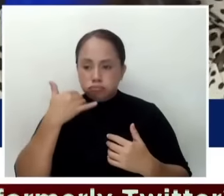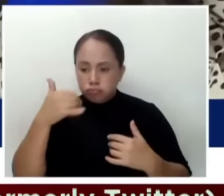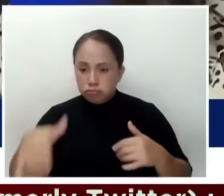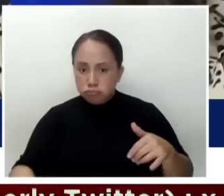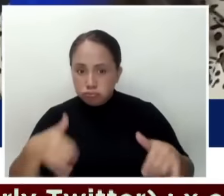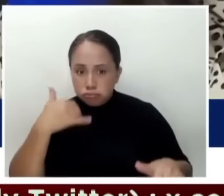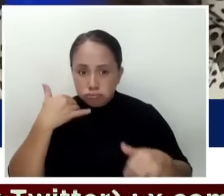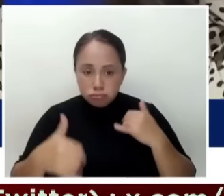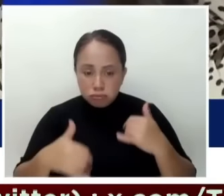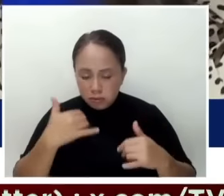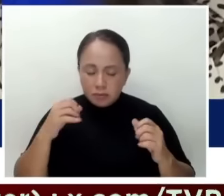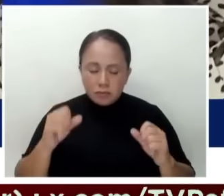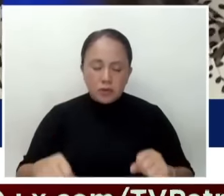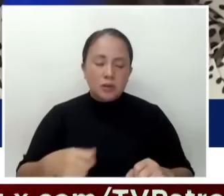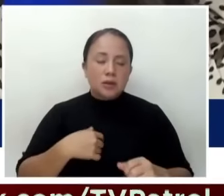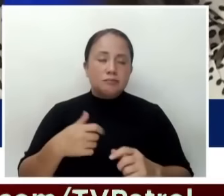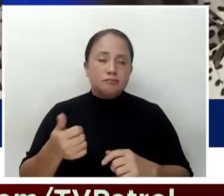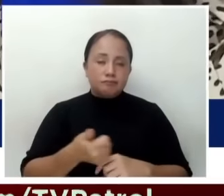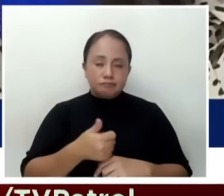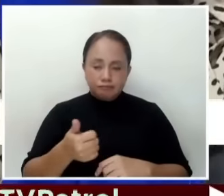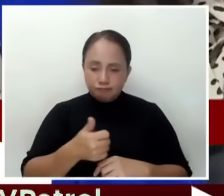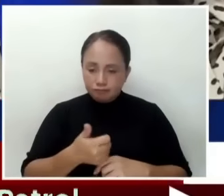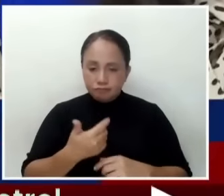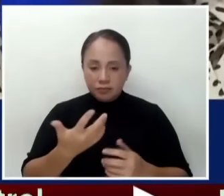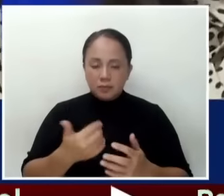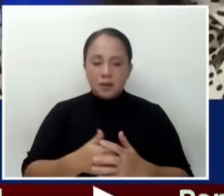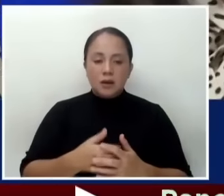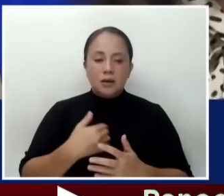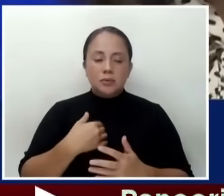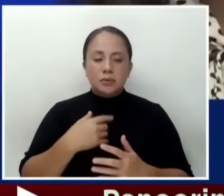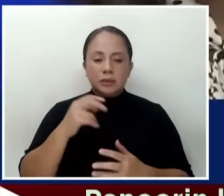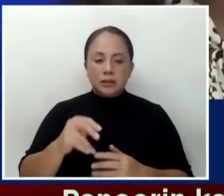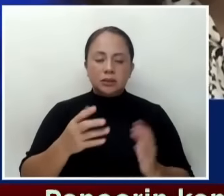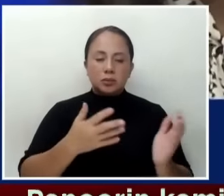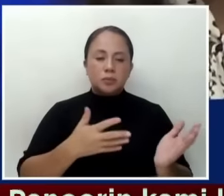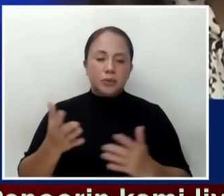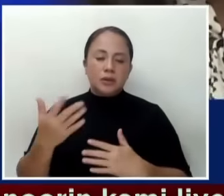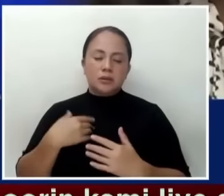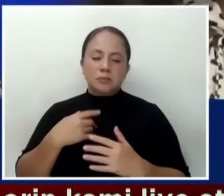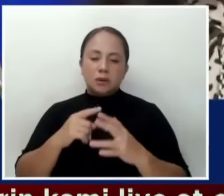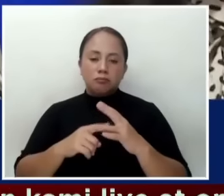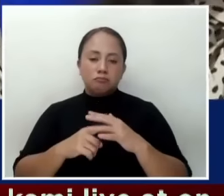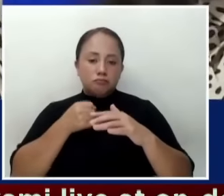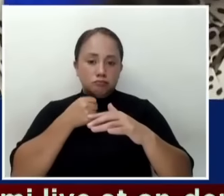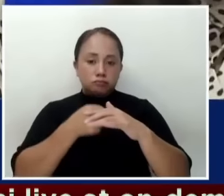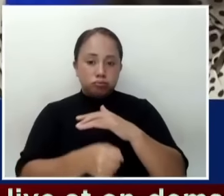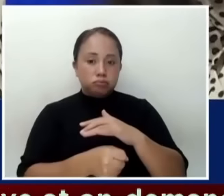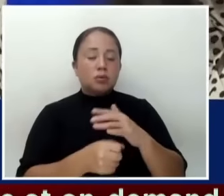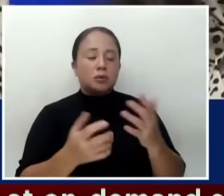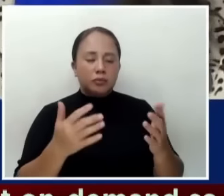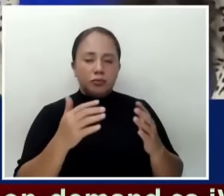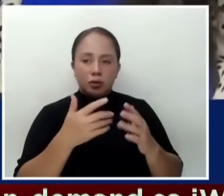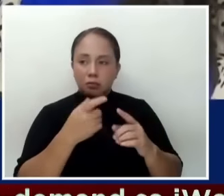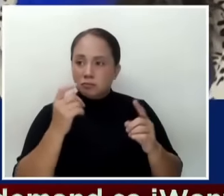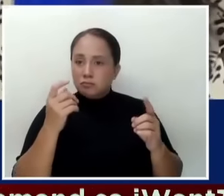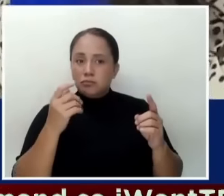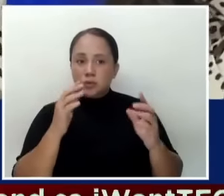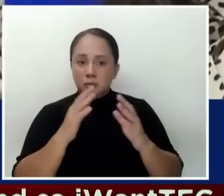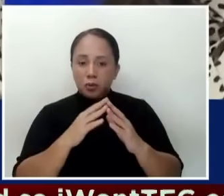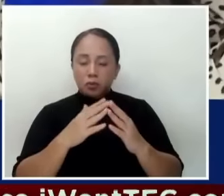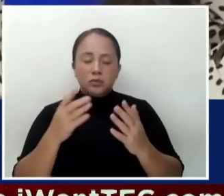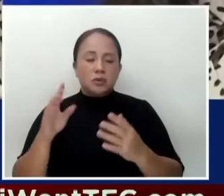have transport even, no, doon sa mga nangangailangan na maidala sa mga shelters from their homes, from anywhere within Beirut. May